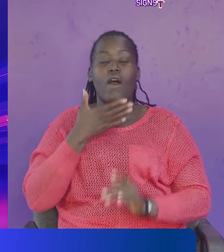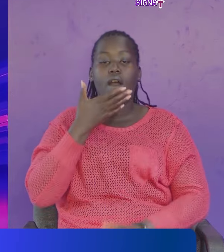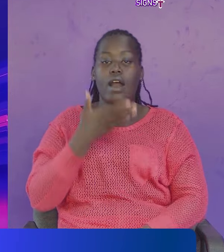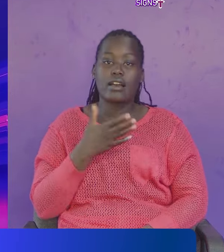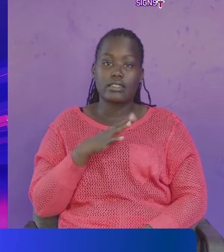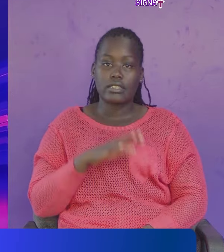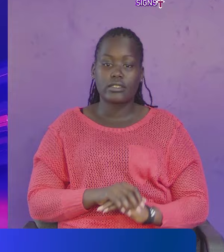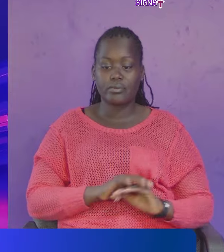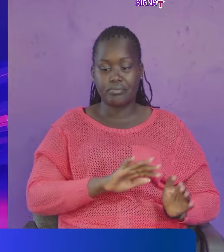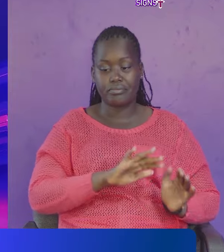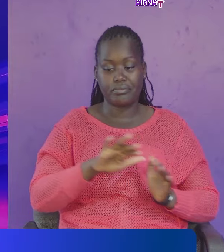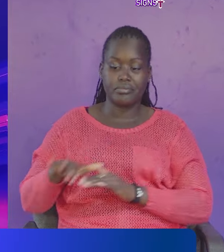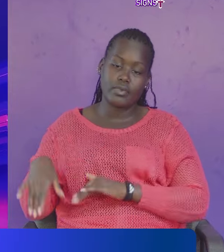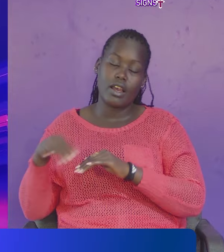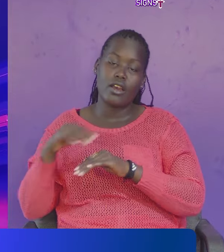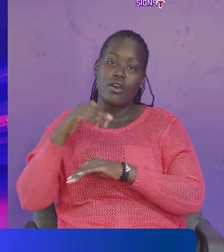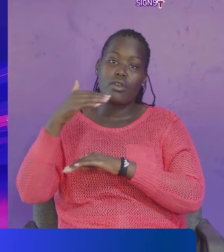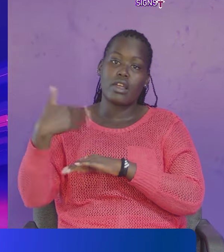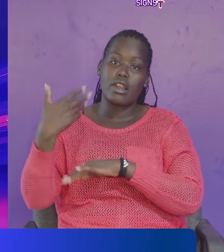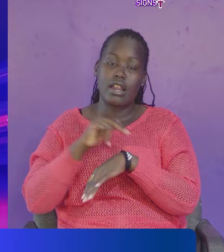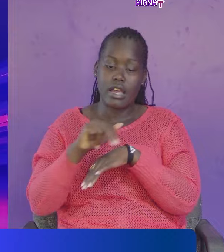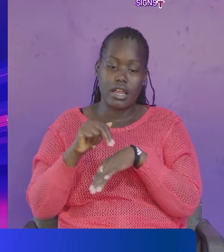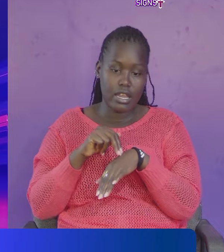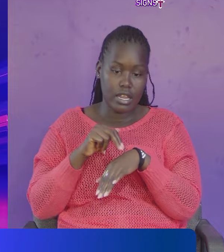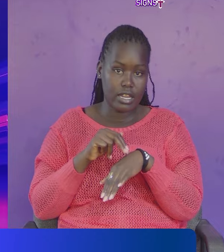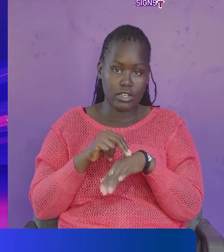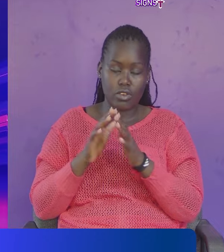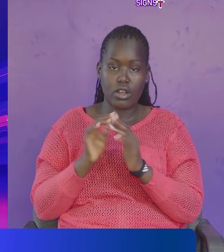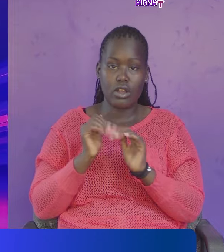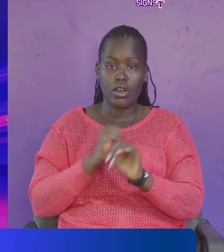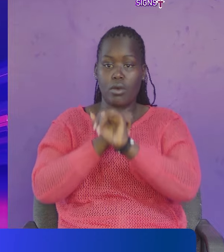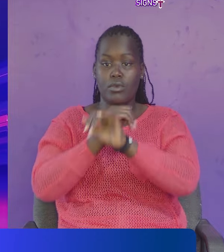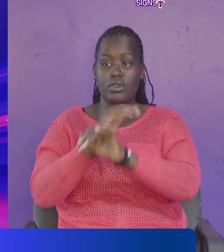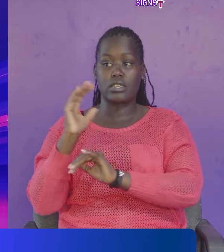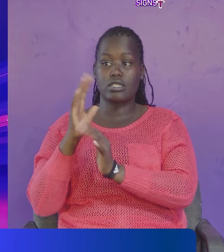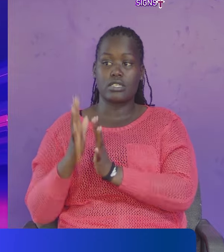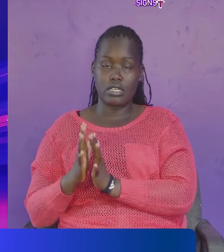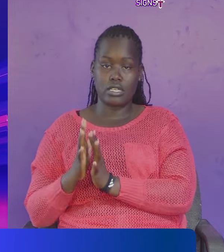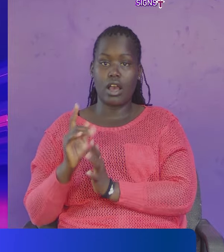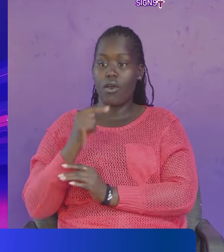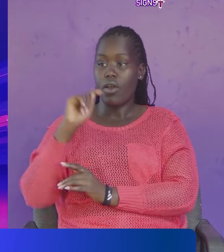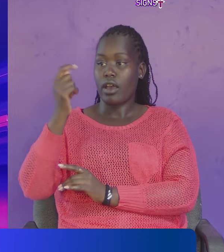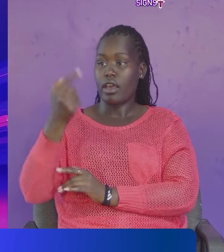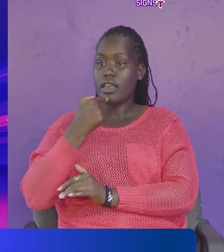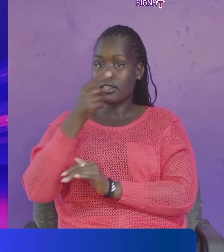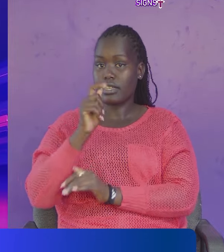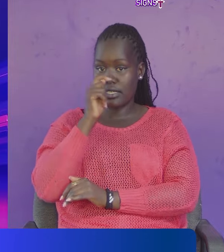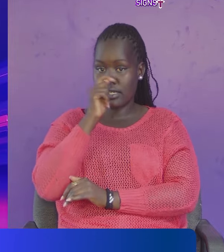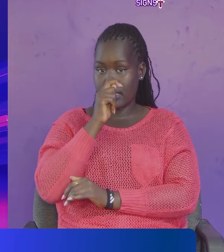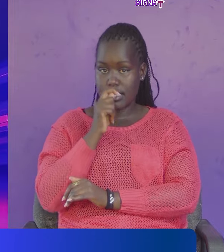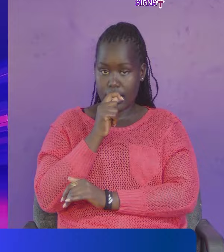the Standard now to the Daily Nation, the headlining story is Protect Our Citizens, Kenya tells Tanzania.